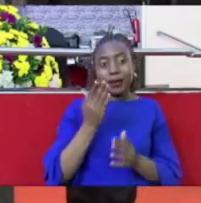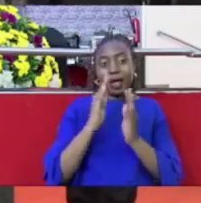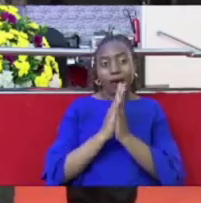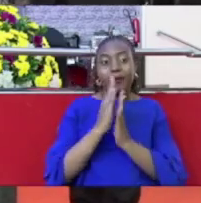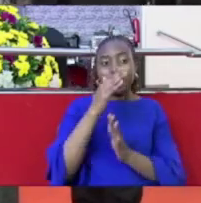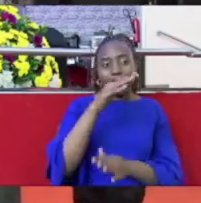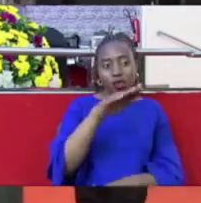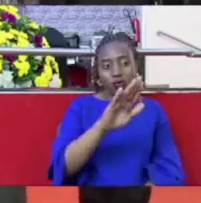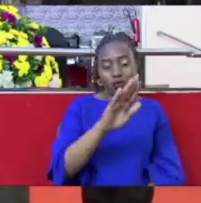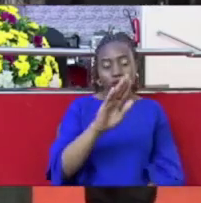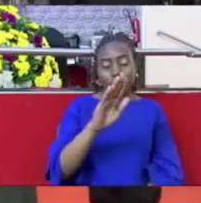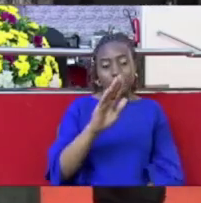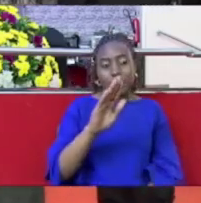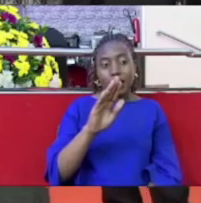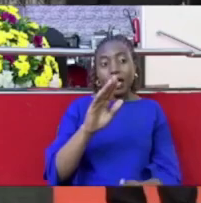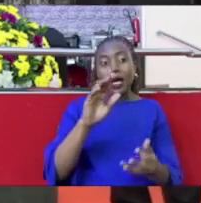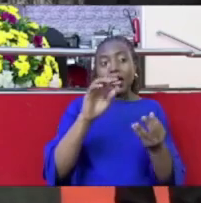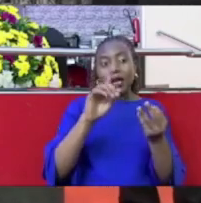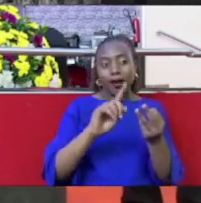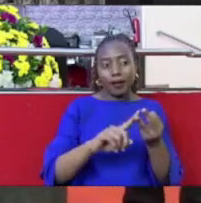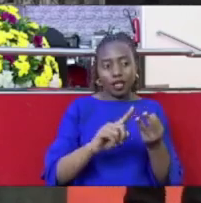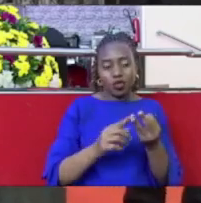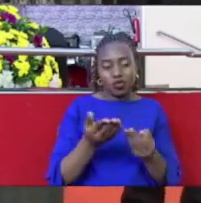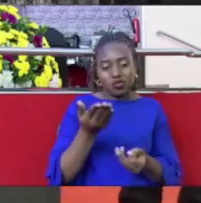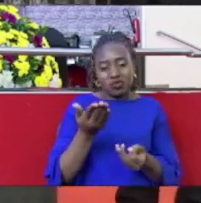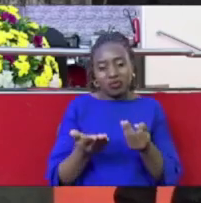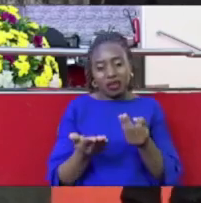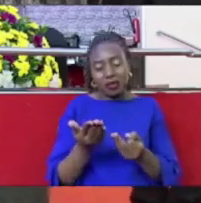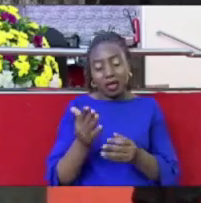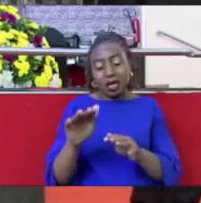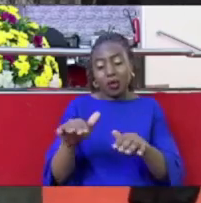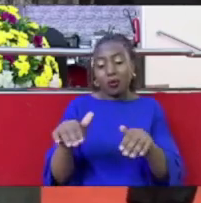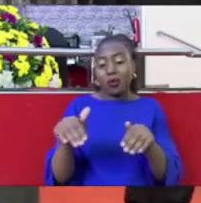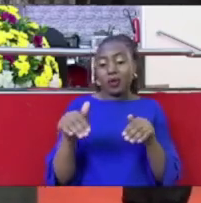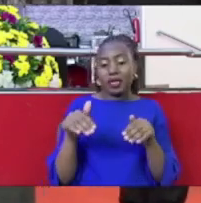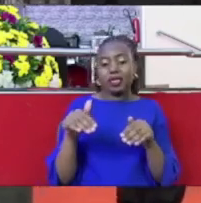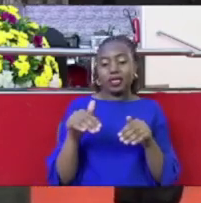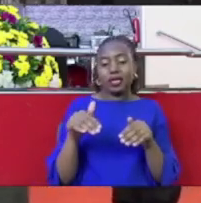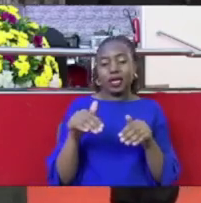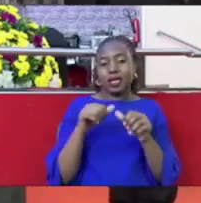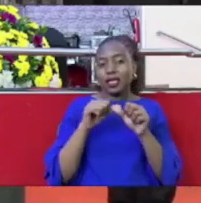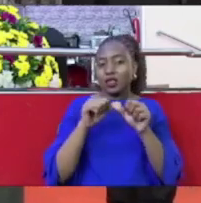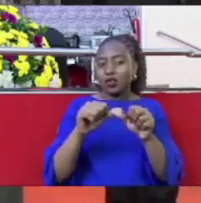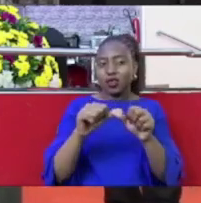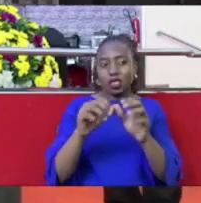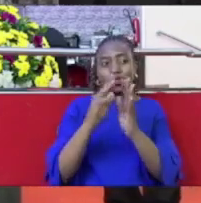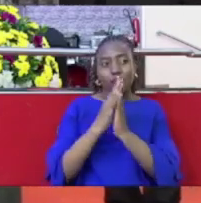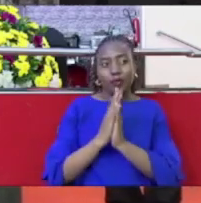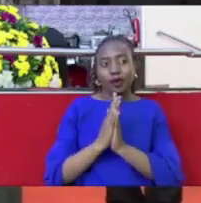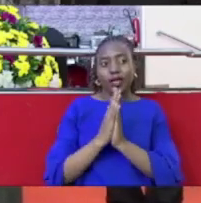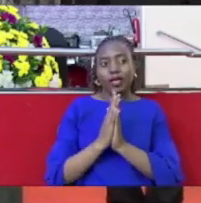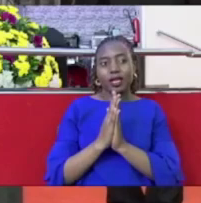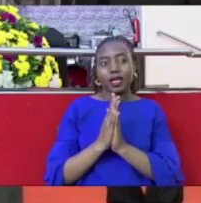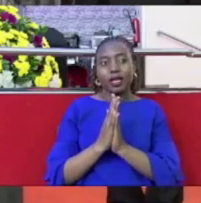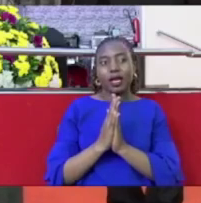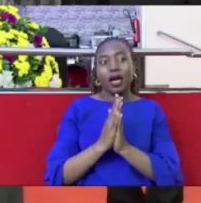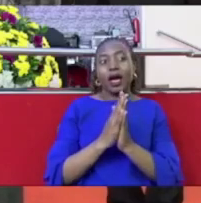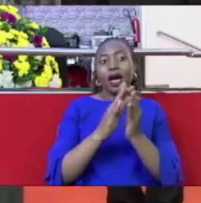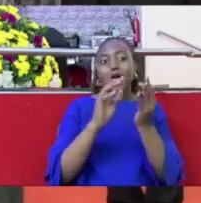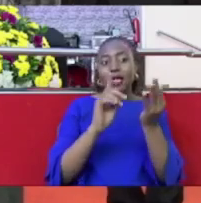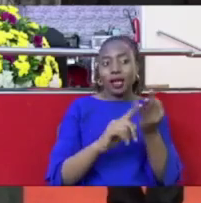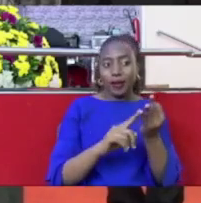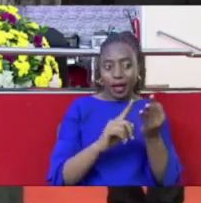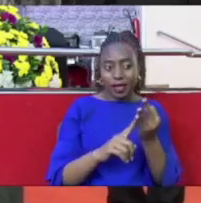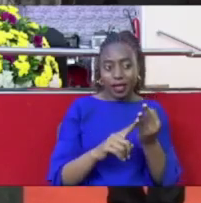will be wait, hold on, keep on praying. And the third answer could